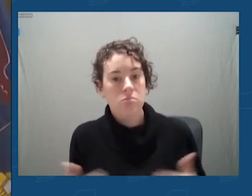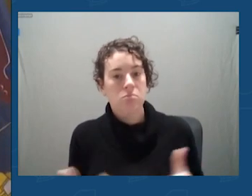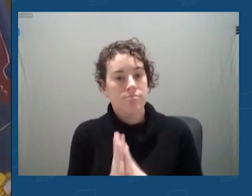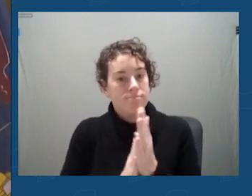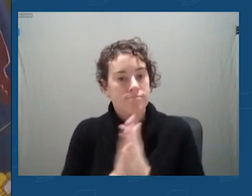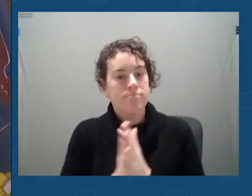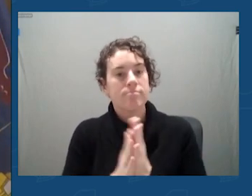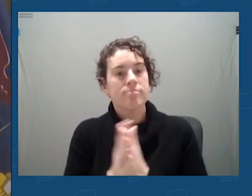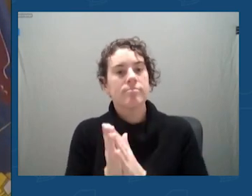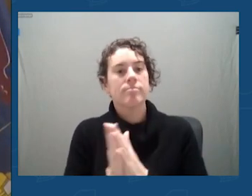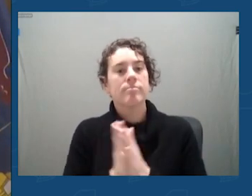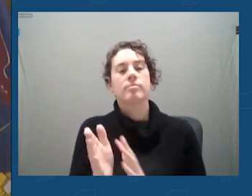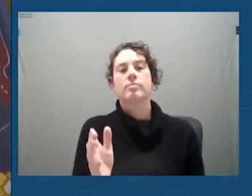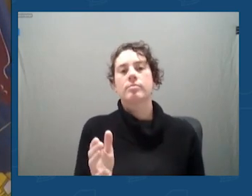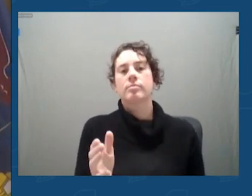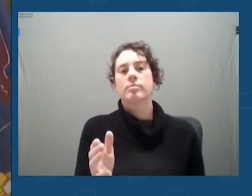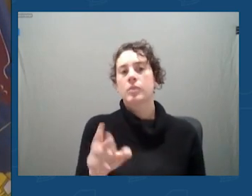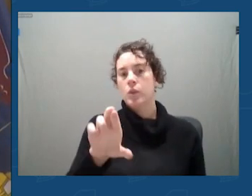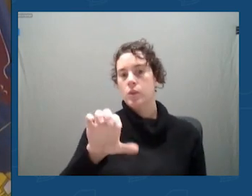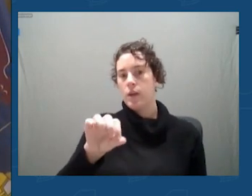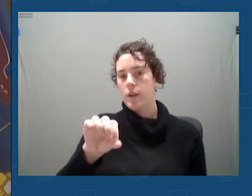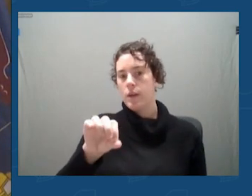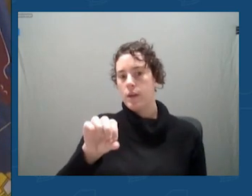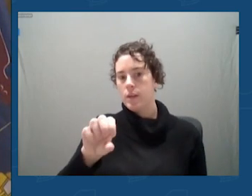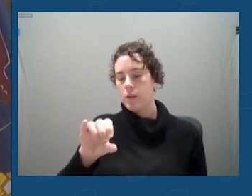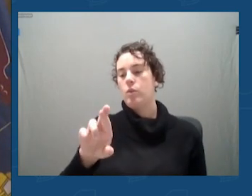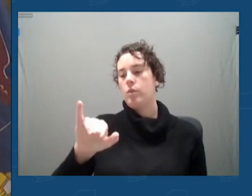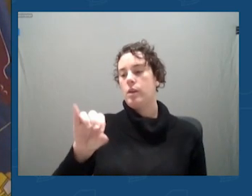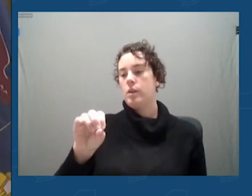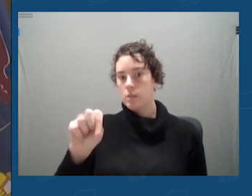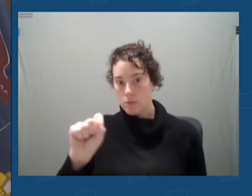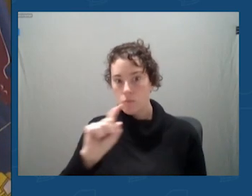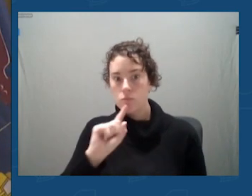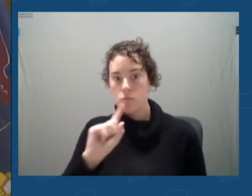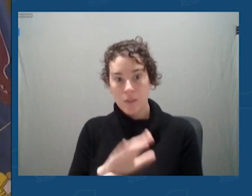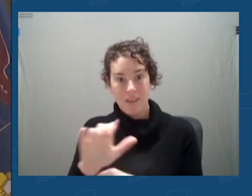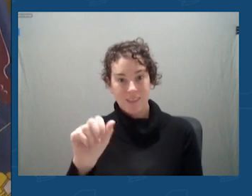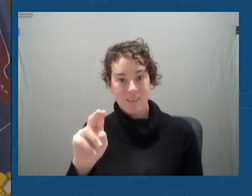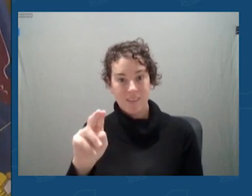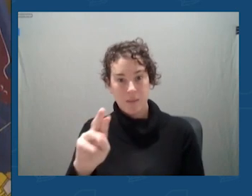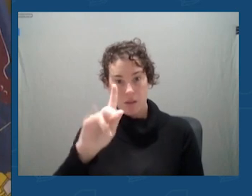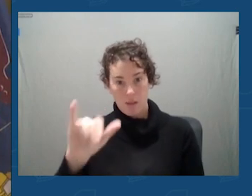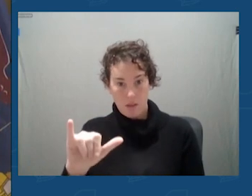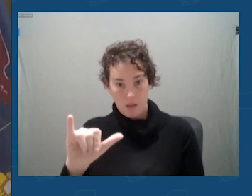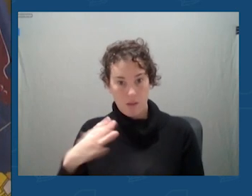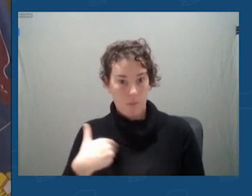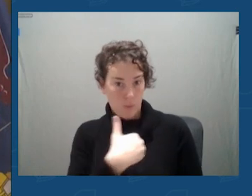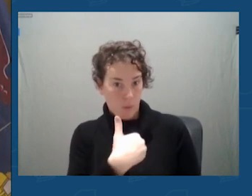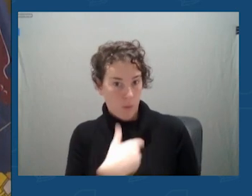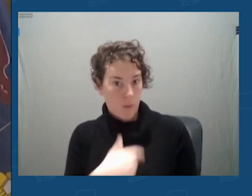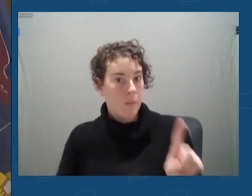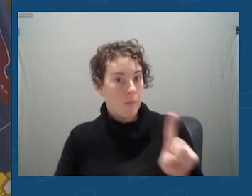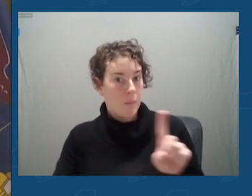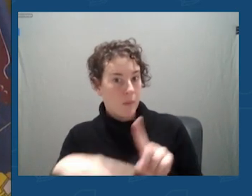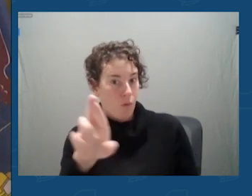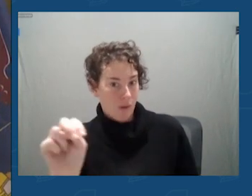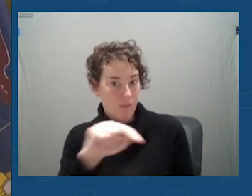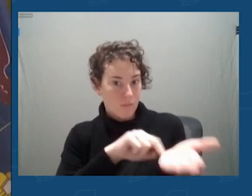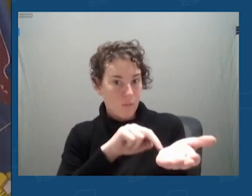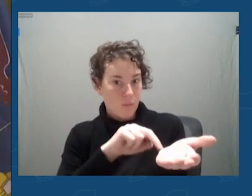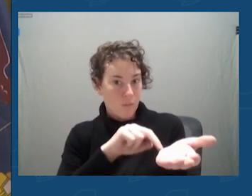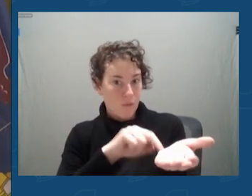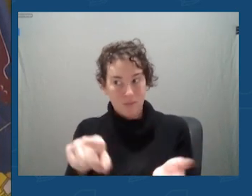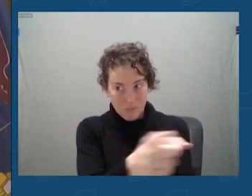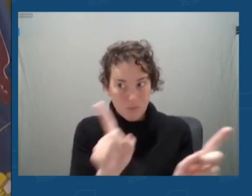Karines Reyes, a assigned member who's actually a registered nurse. So we've done a lot together because she has seen firsthand the challenges that people have.